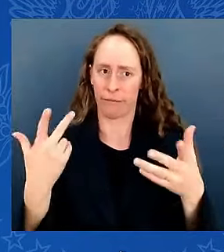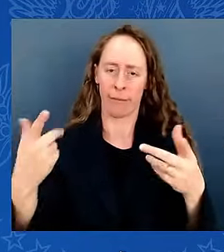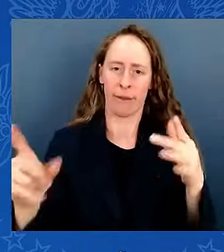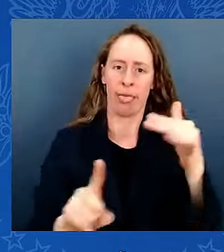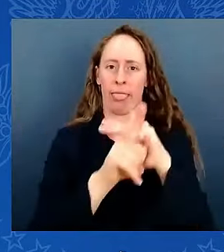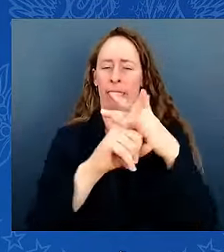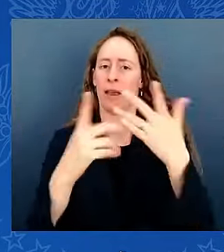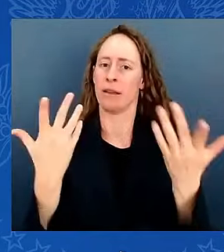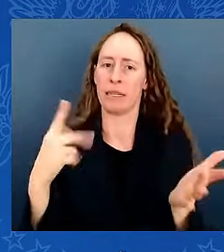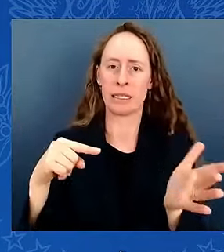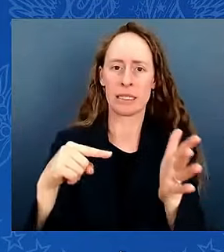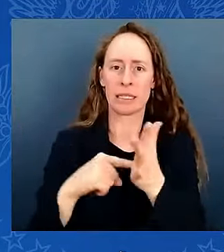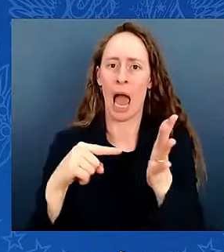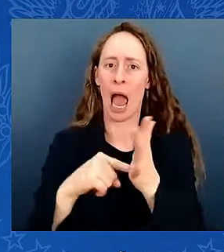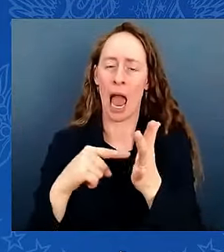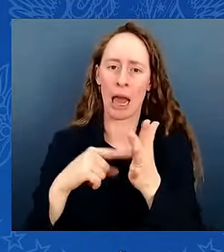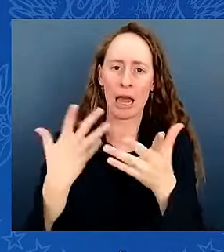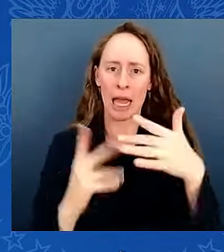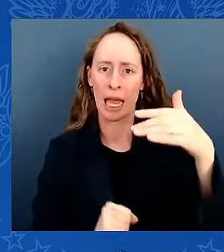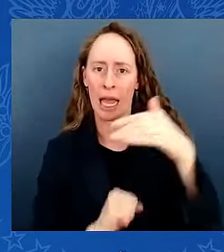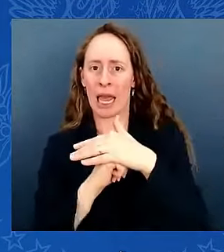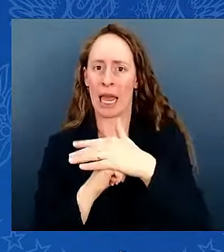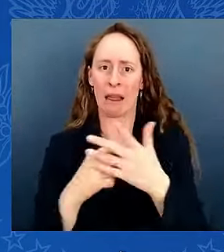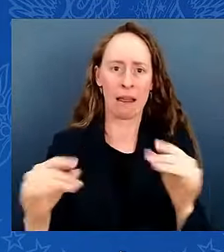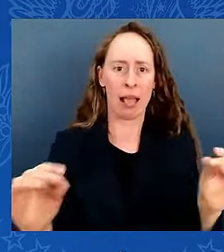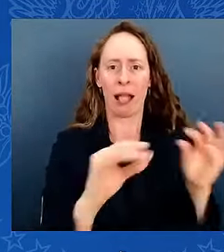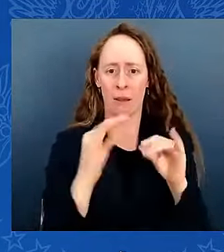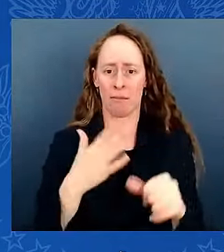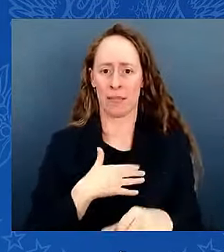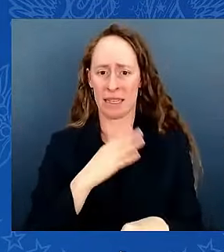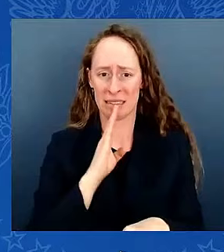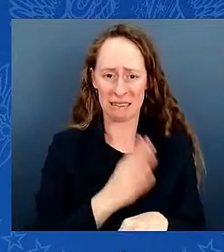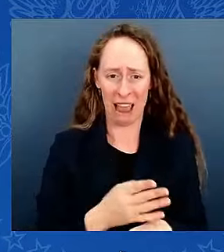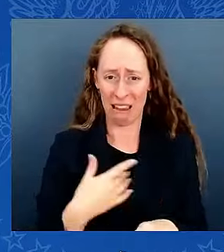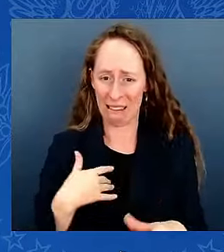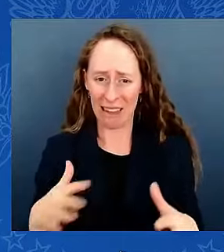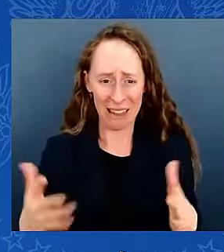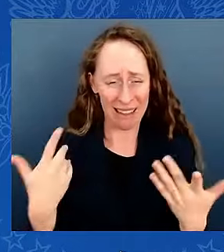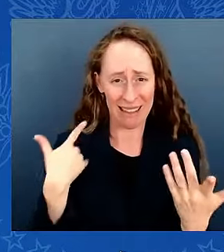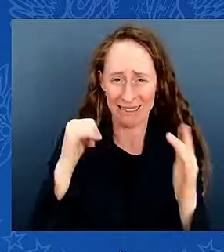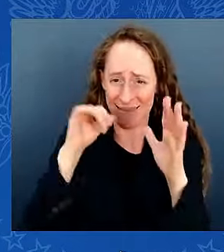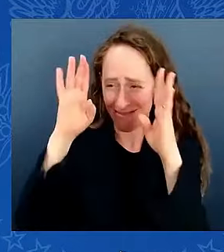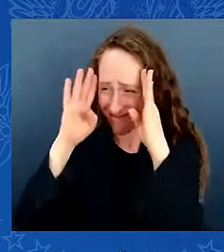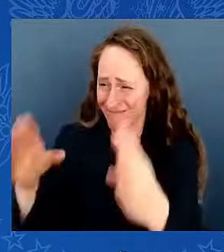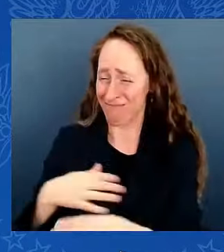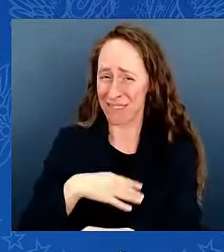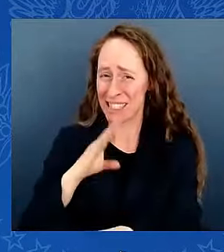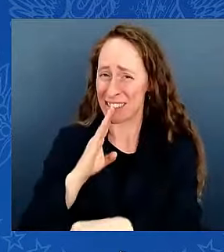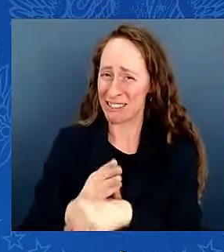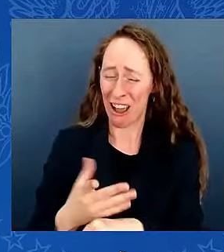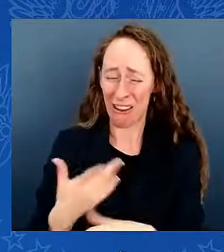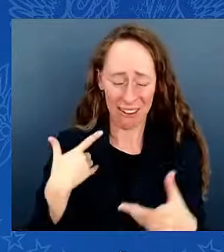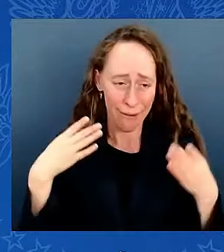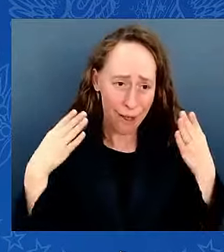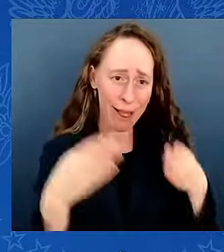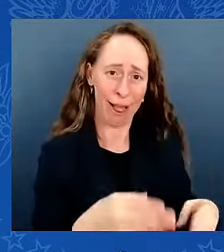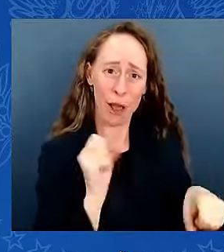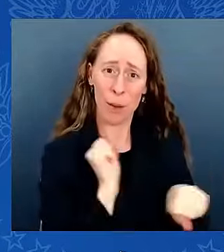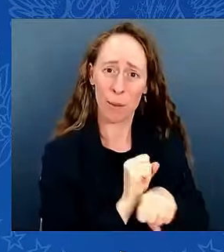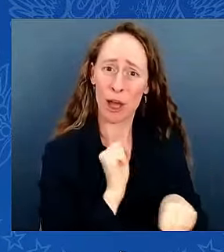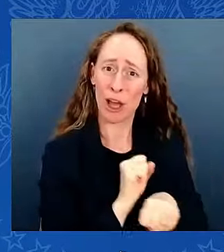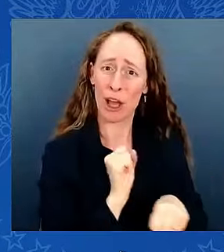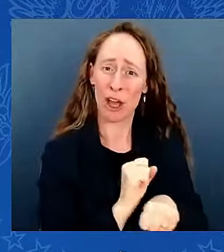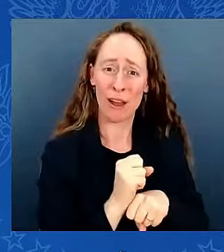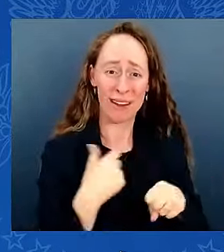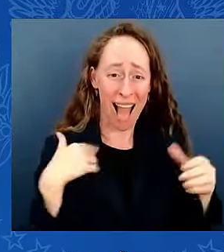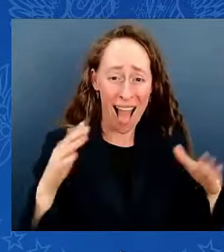with the kid. I had no laundry, and I was hanging on literally by a thread.